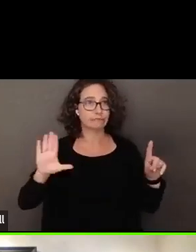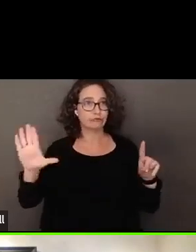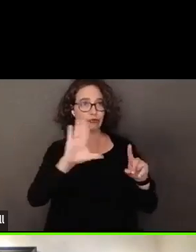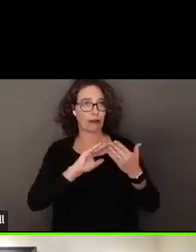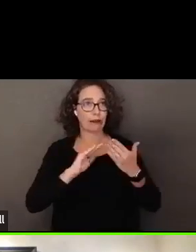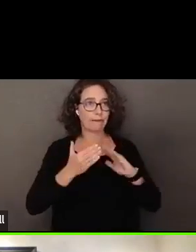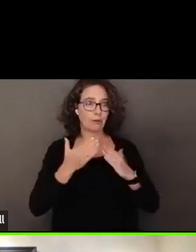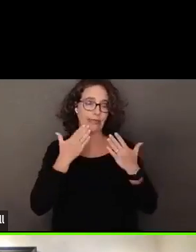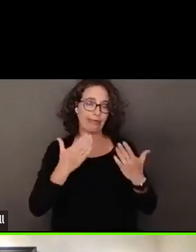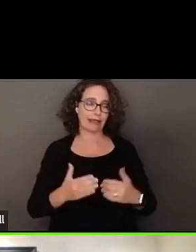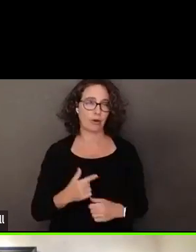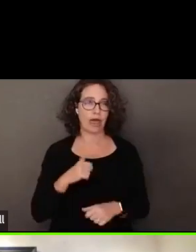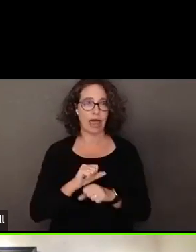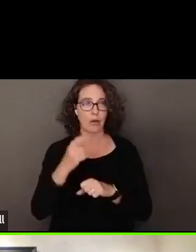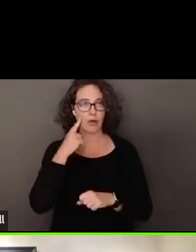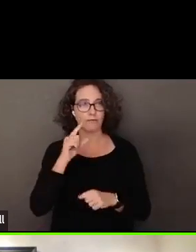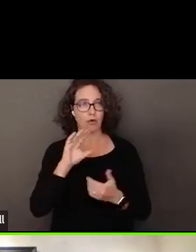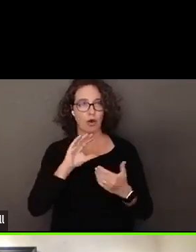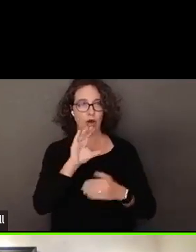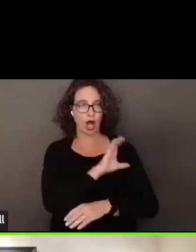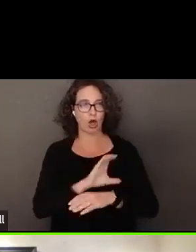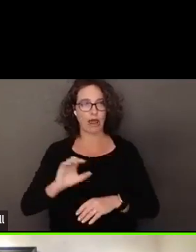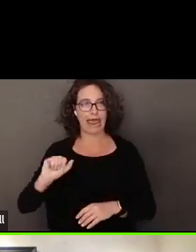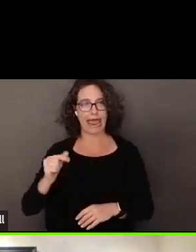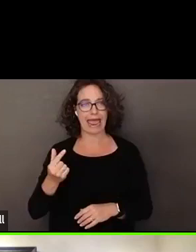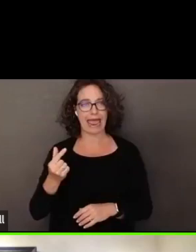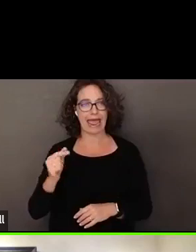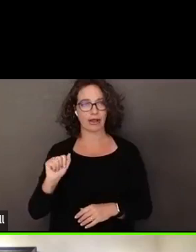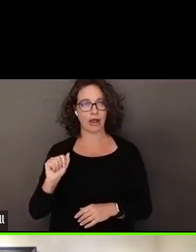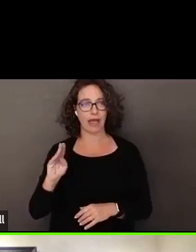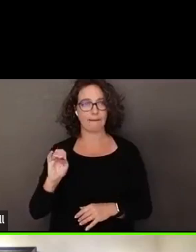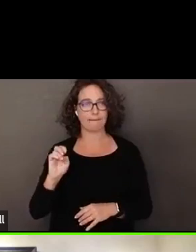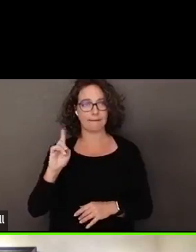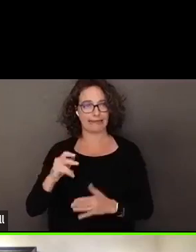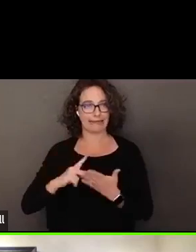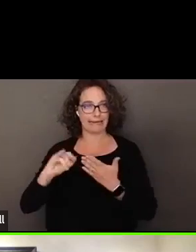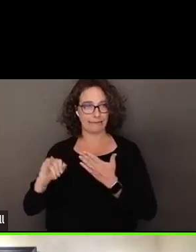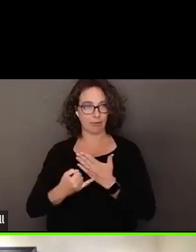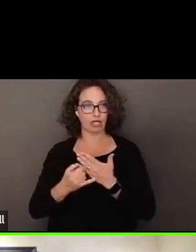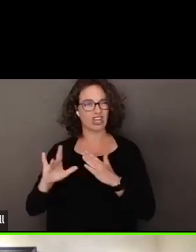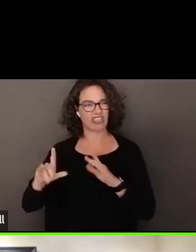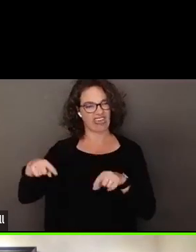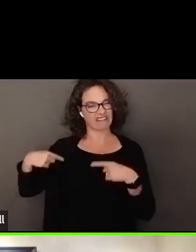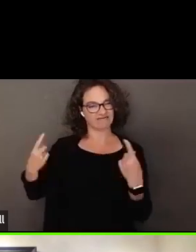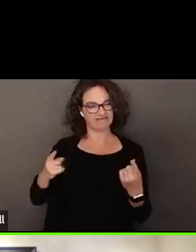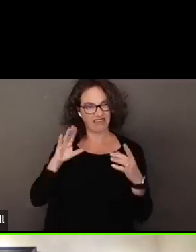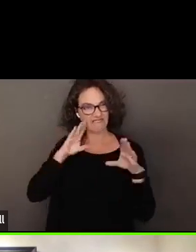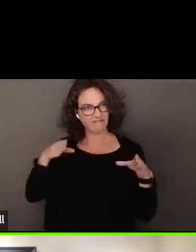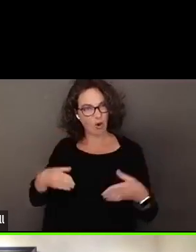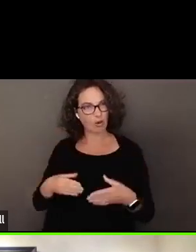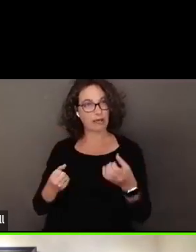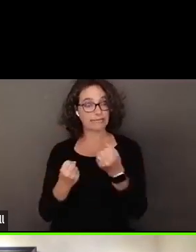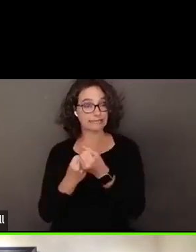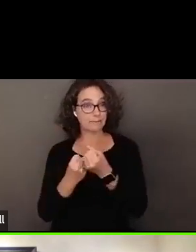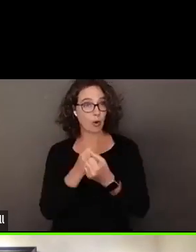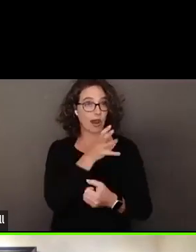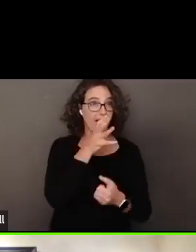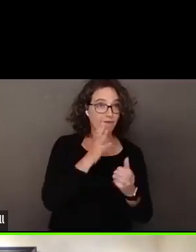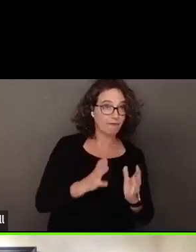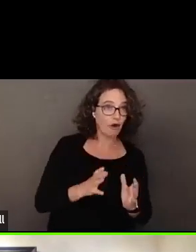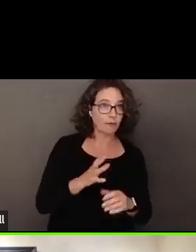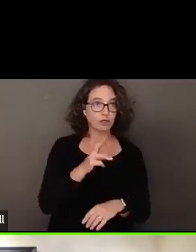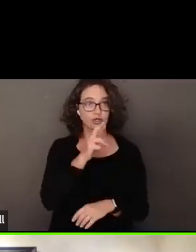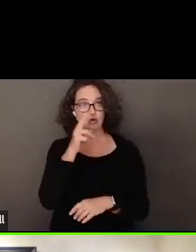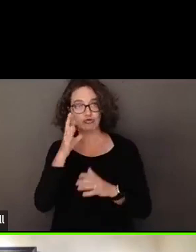And I work for a Colorado AgrAbility project, which has historically focused on supporting farmers, ranchers, and their